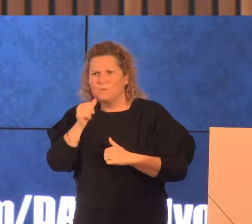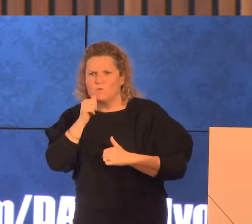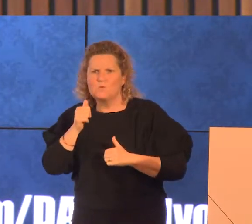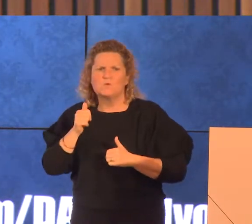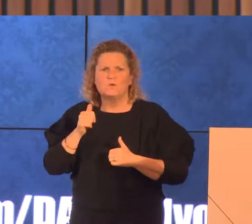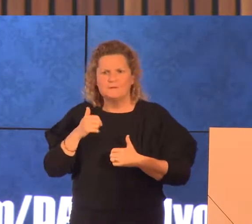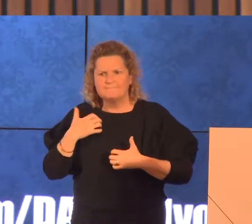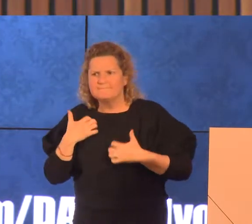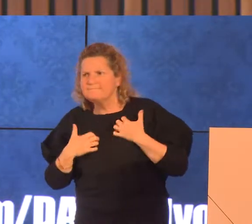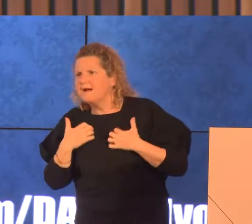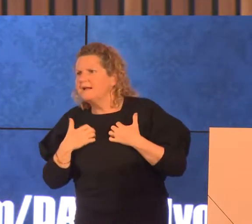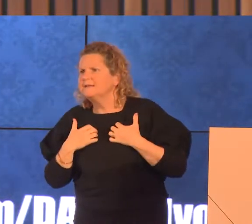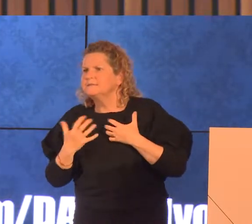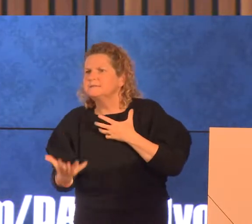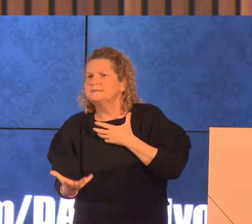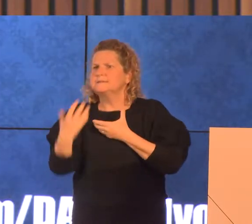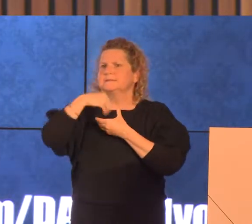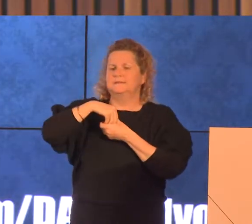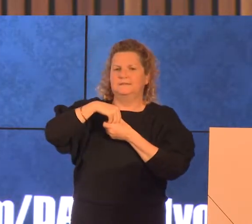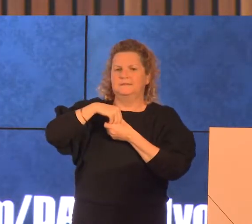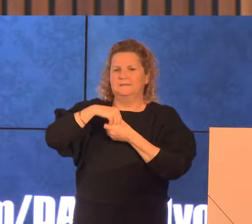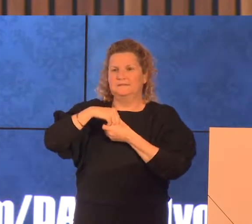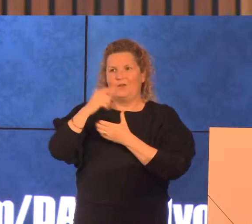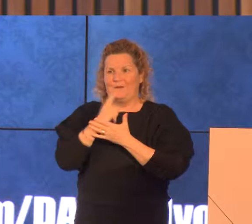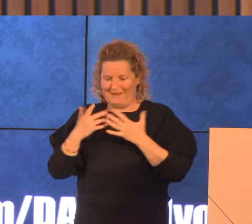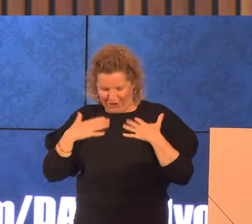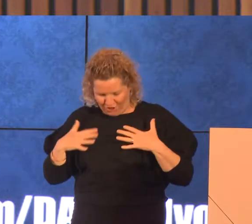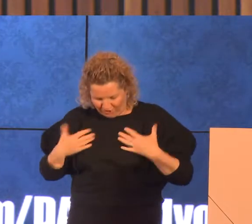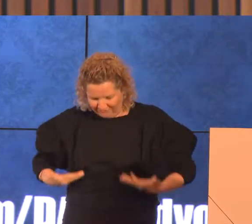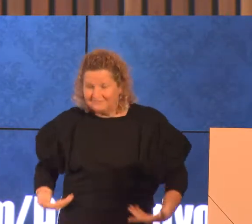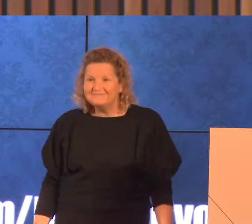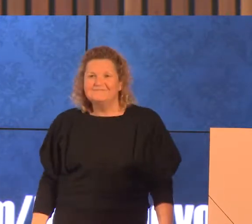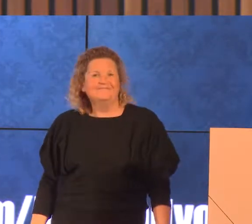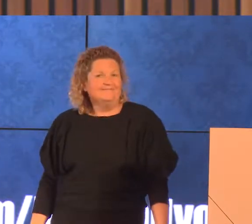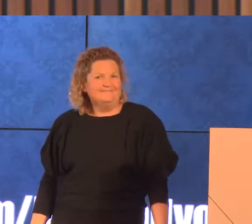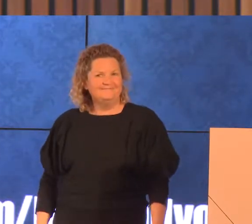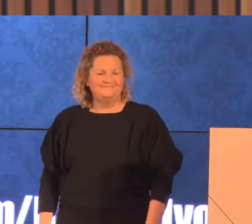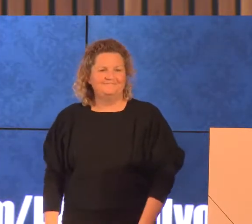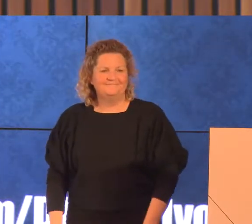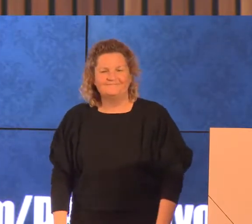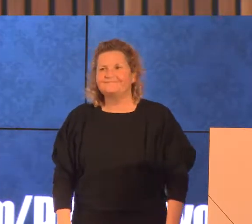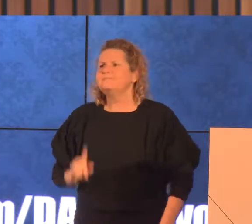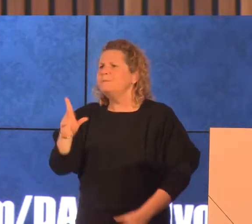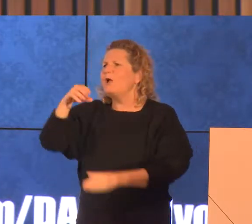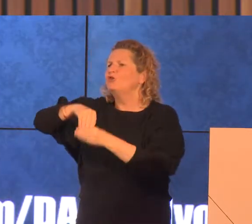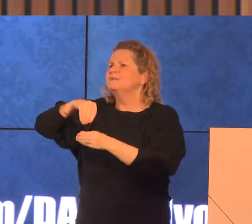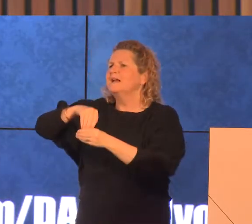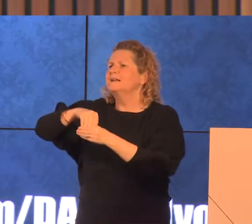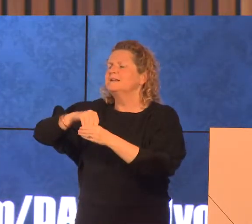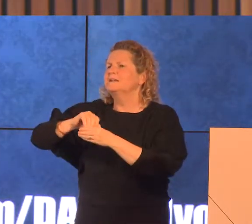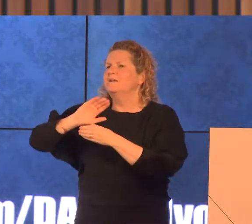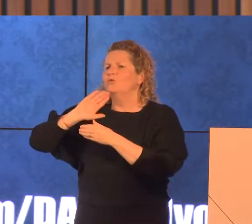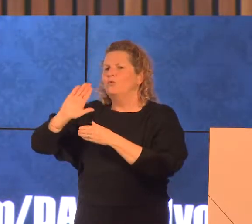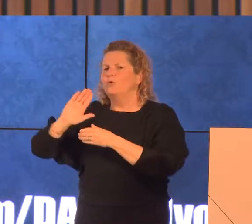exciting, engaging, and that's just my outfit. But also the content of your